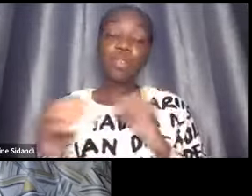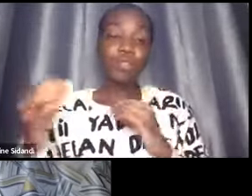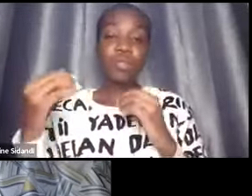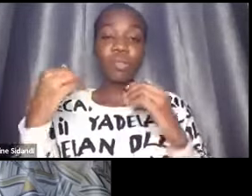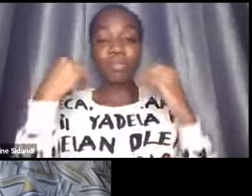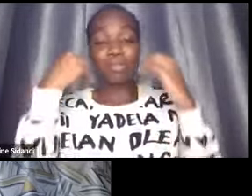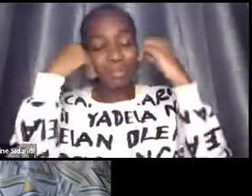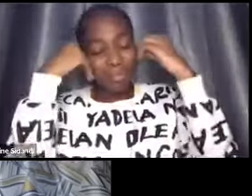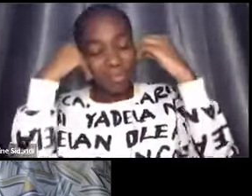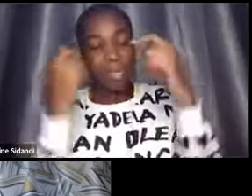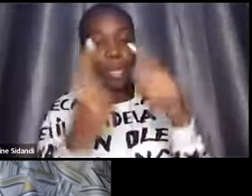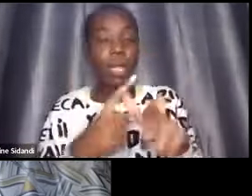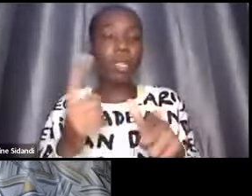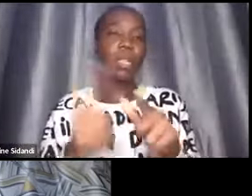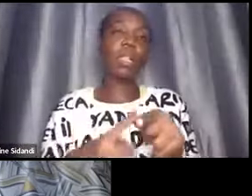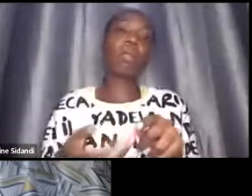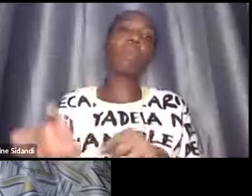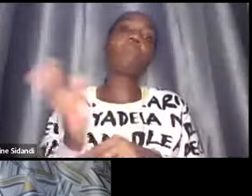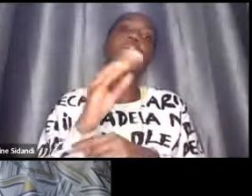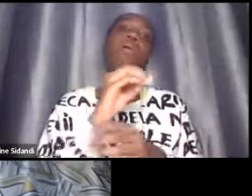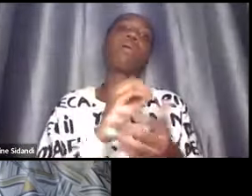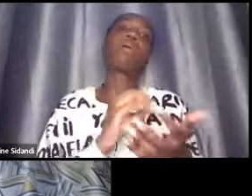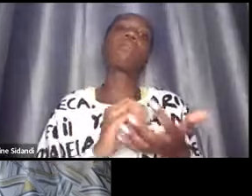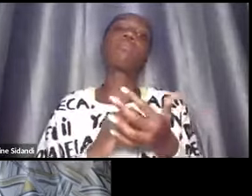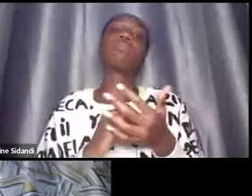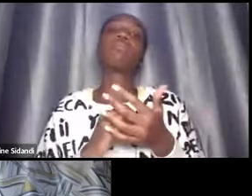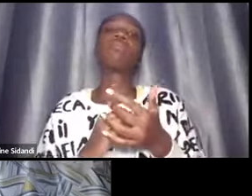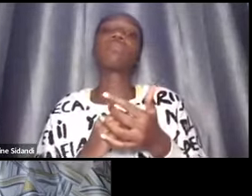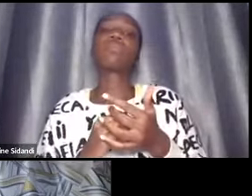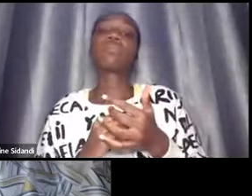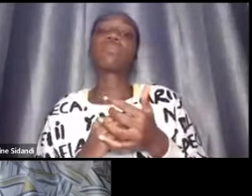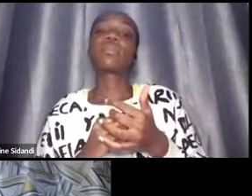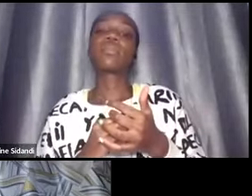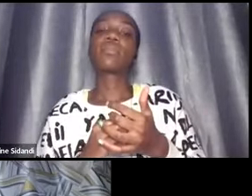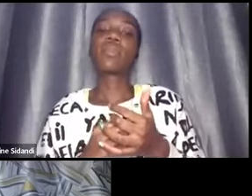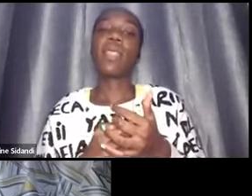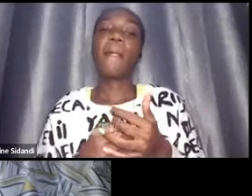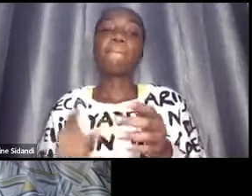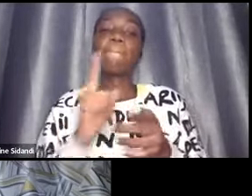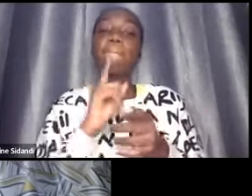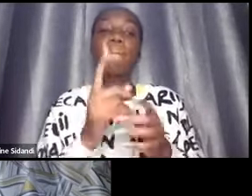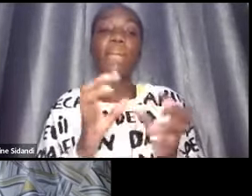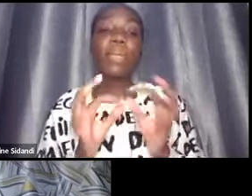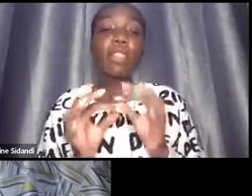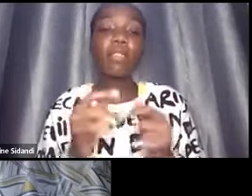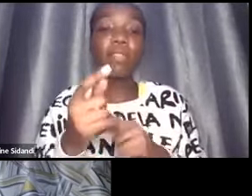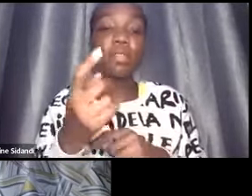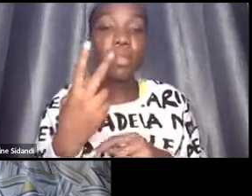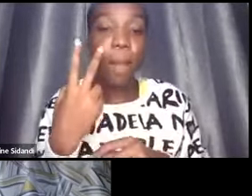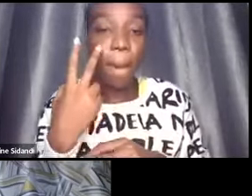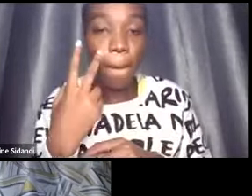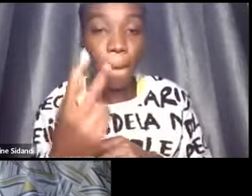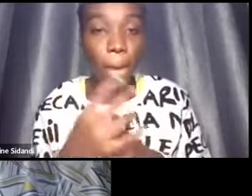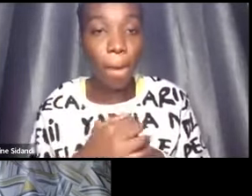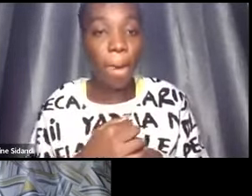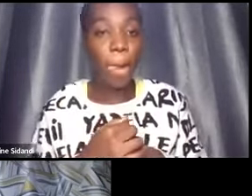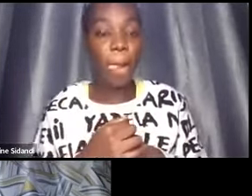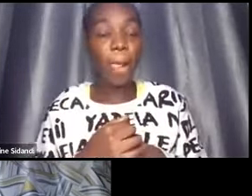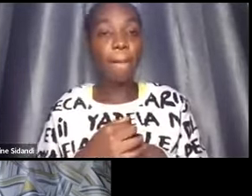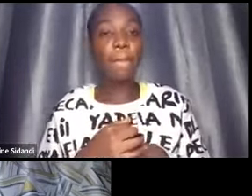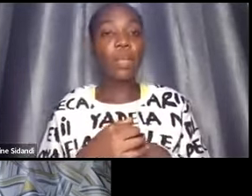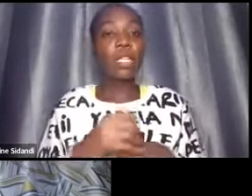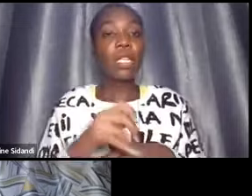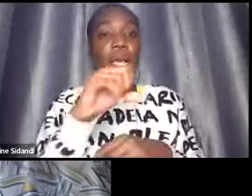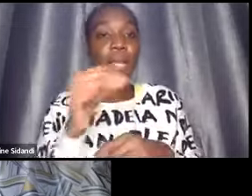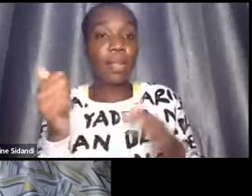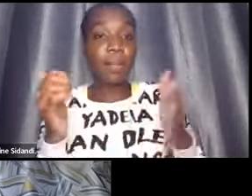re-entry. So if you find a disputant at the age of anger, at the stage of anger, another one at the stage of re-entry,